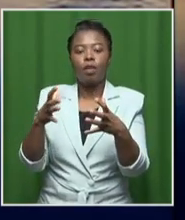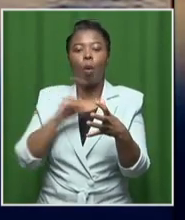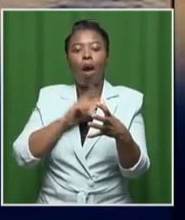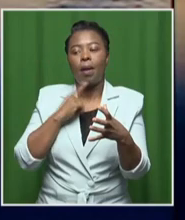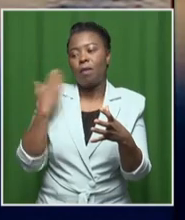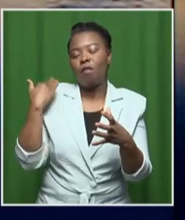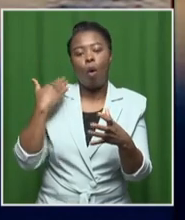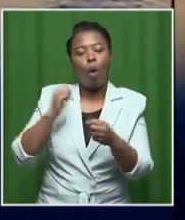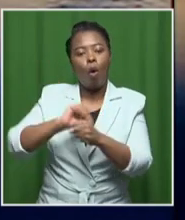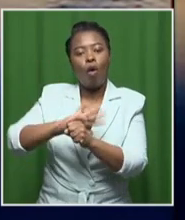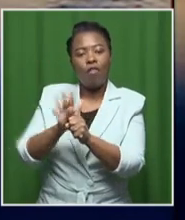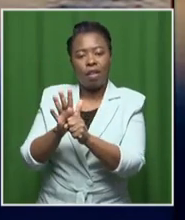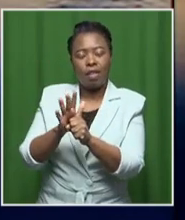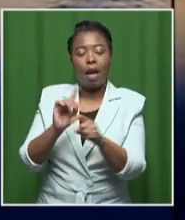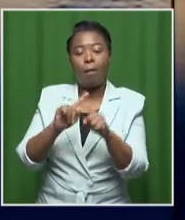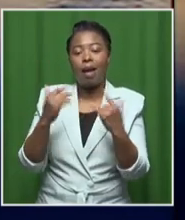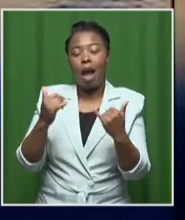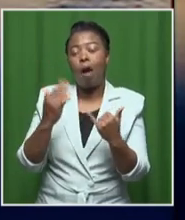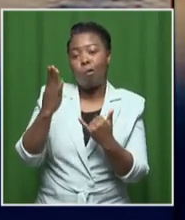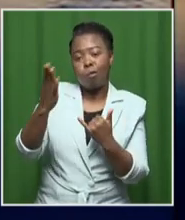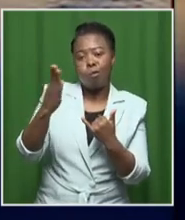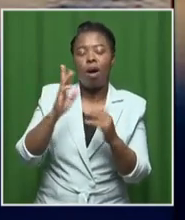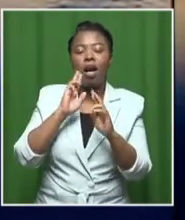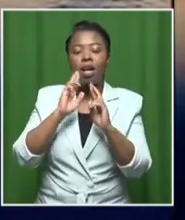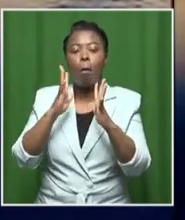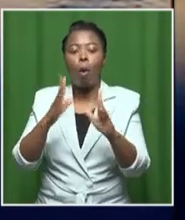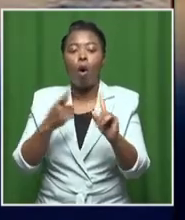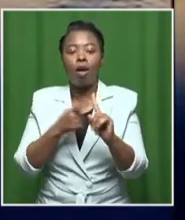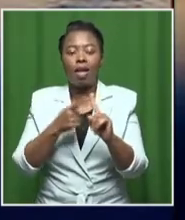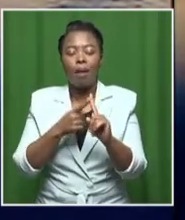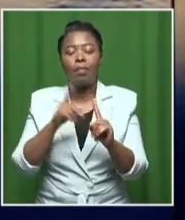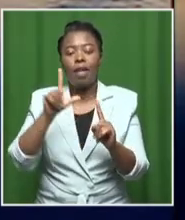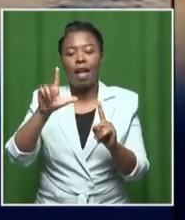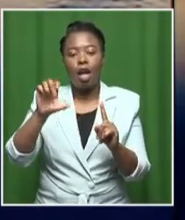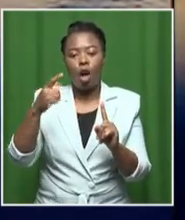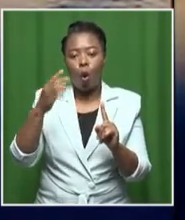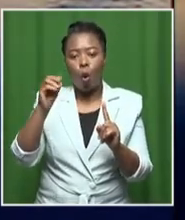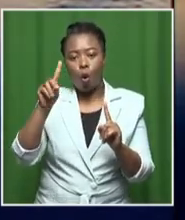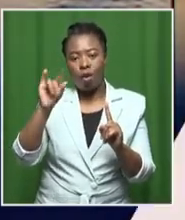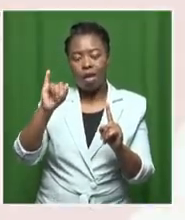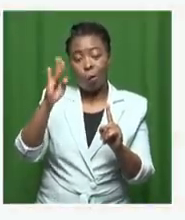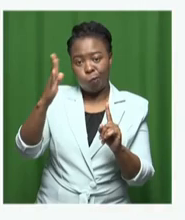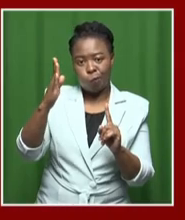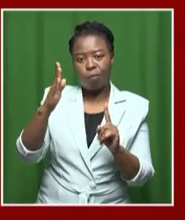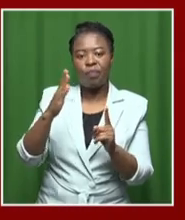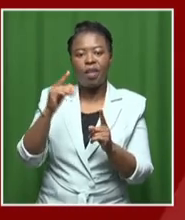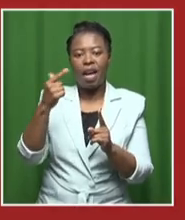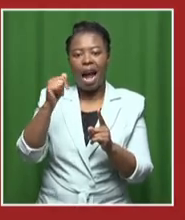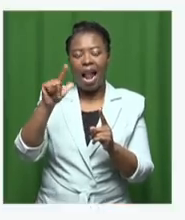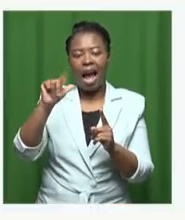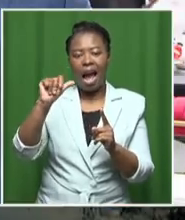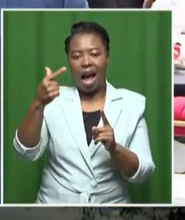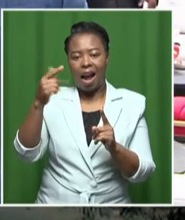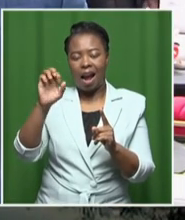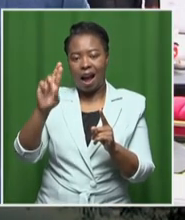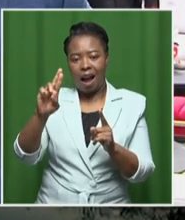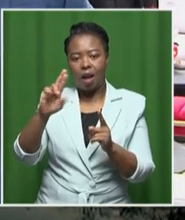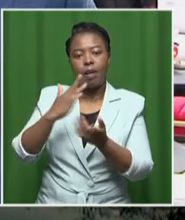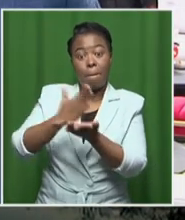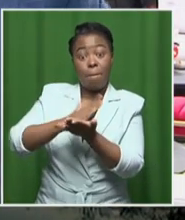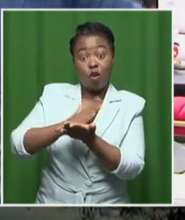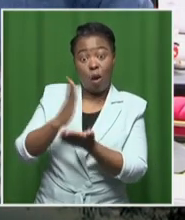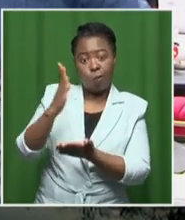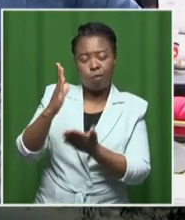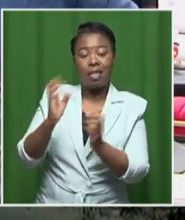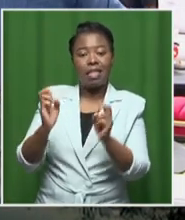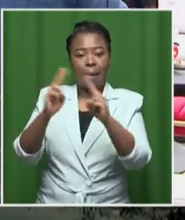COVID-19 pandemic. Let's now cross to our reporter Katlego Legodi, who's out at the Gallagher Convention Centre in Midrand, where the summit is